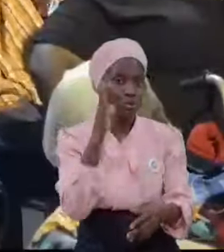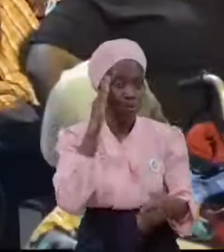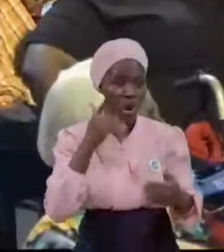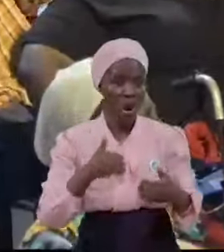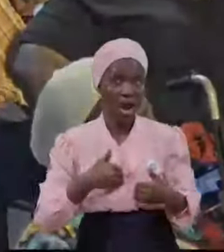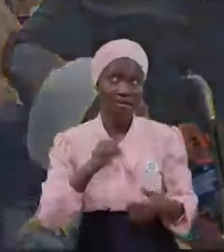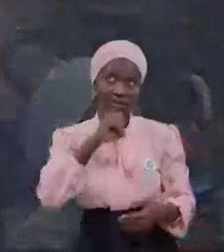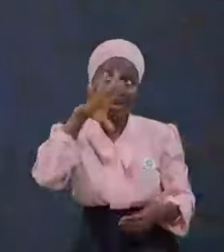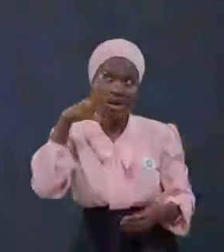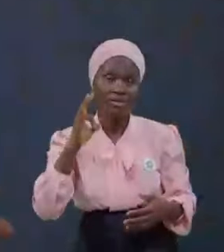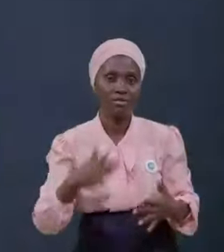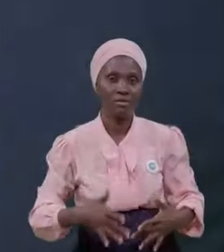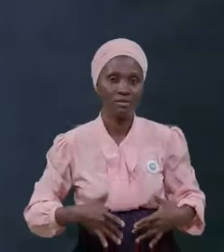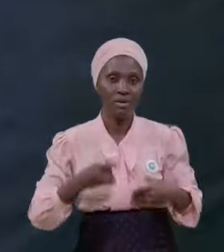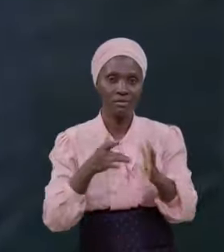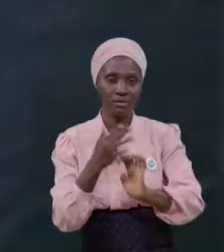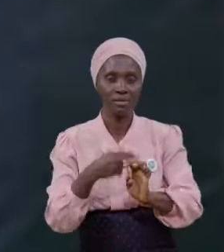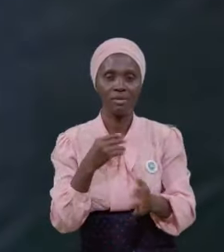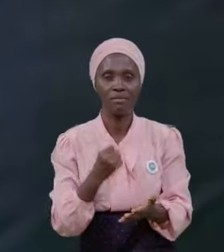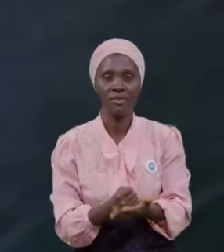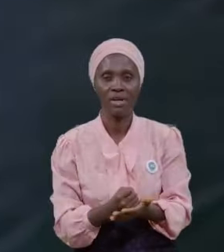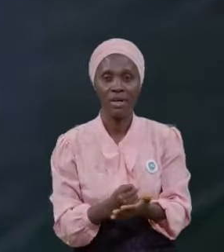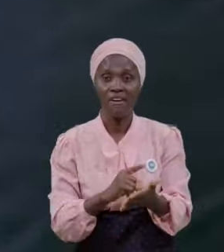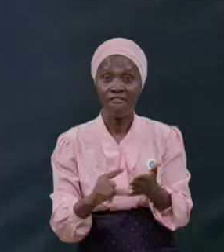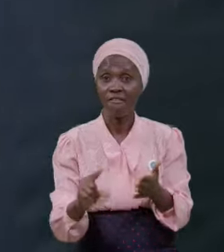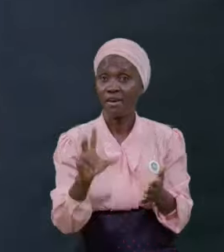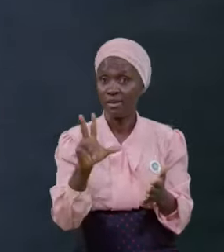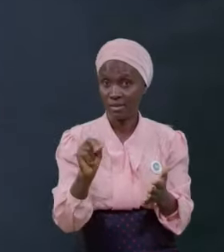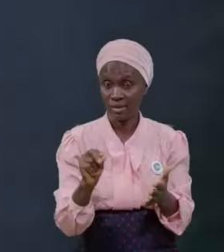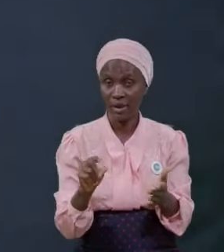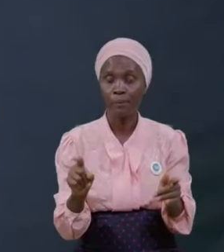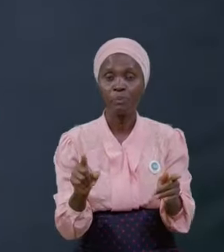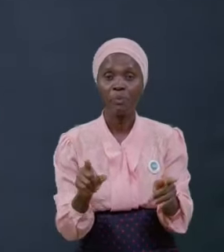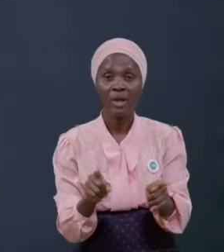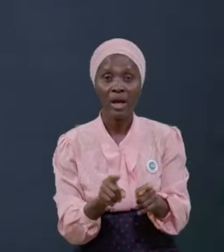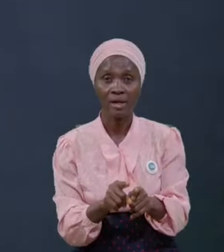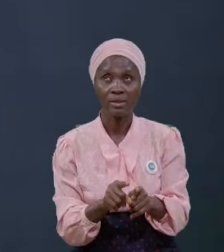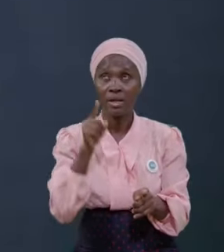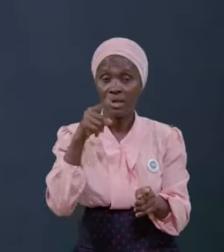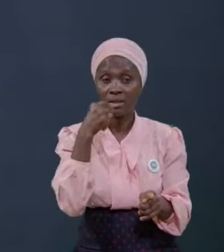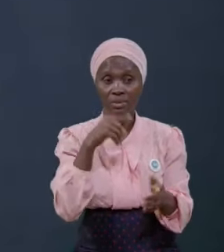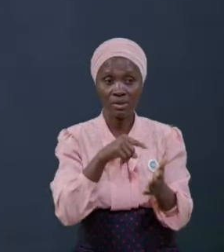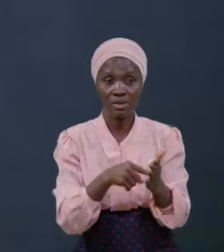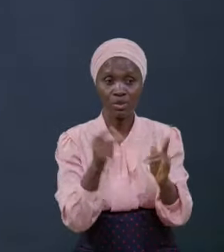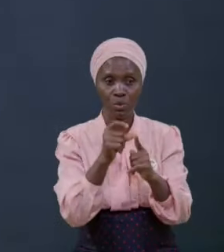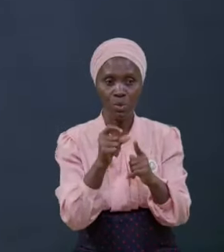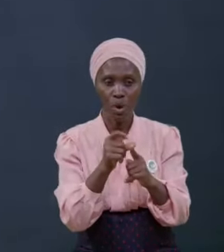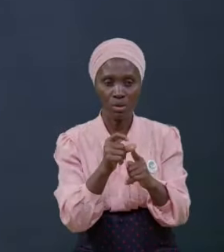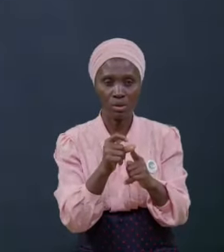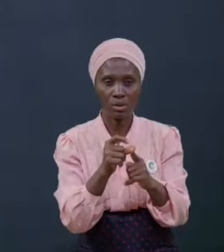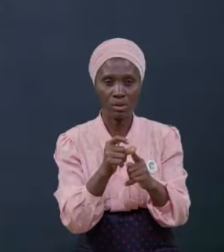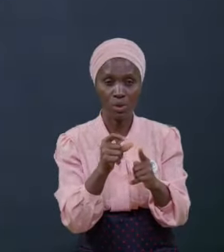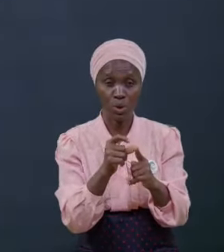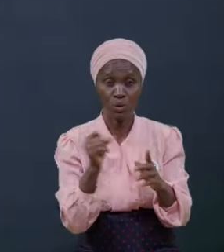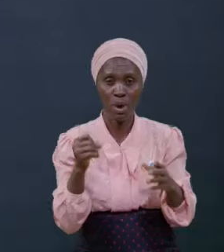In verse 30, as he spake these words, many believed on him.